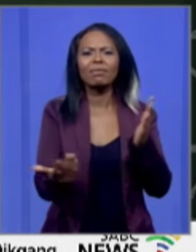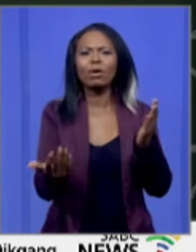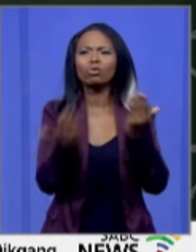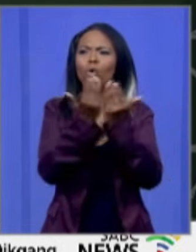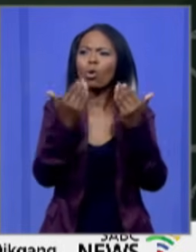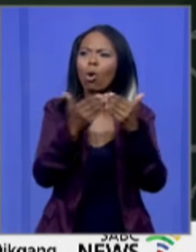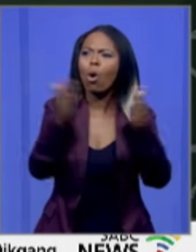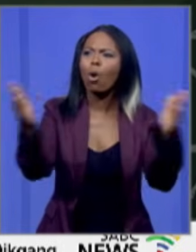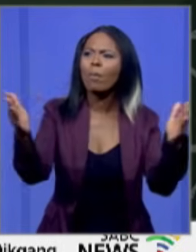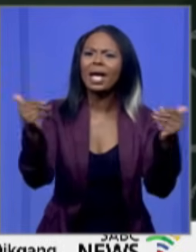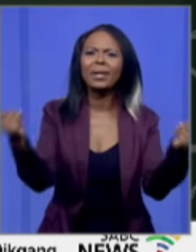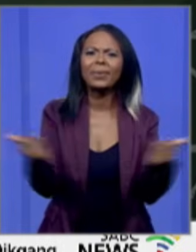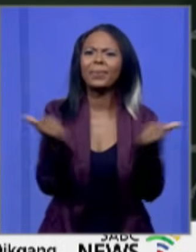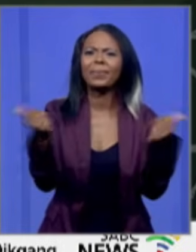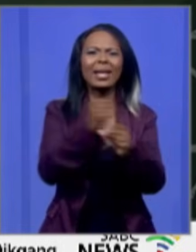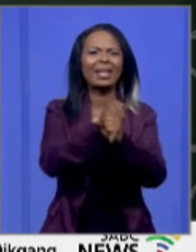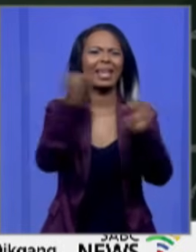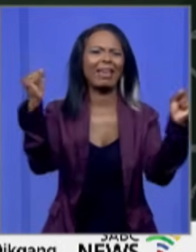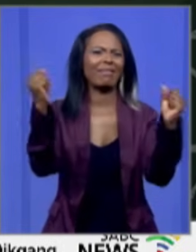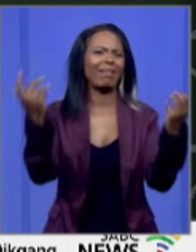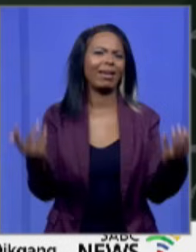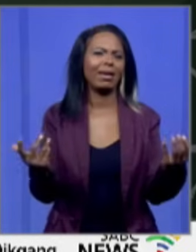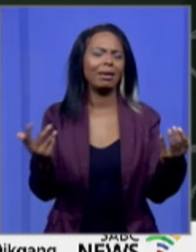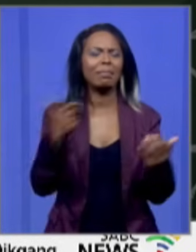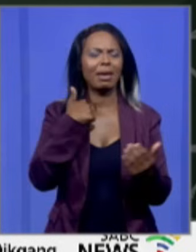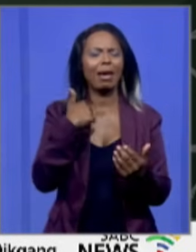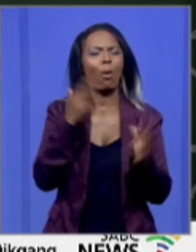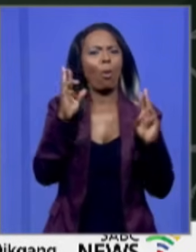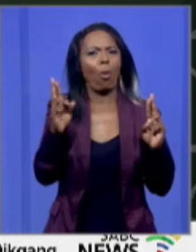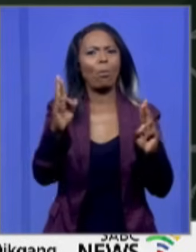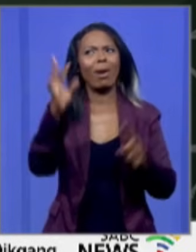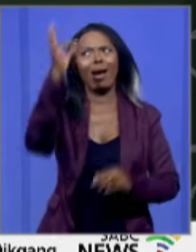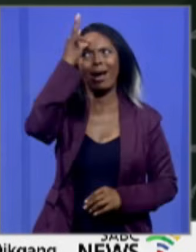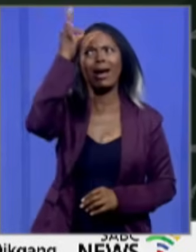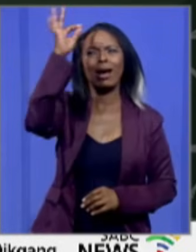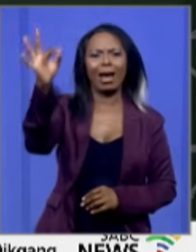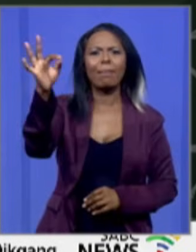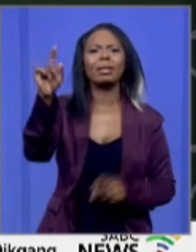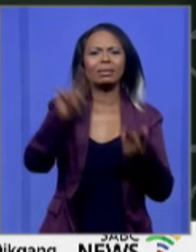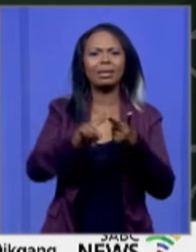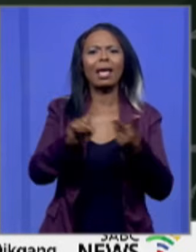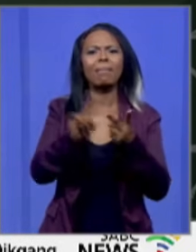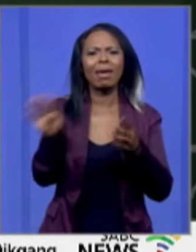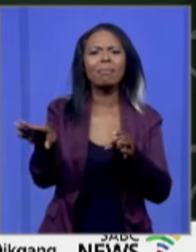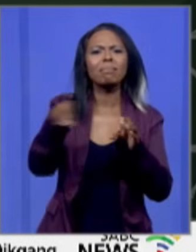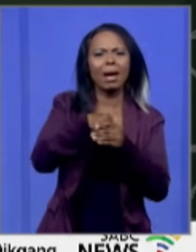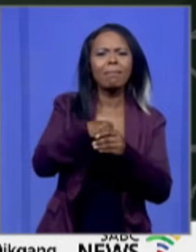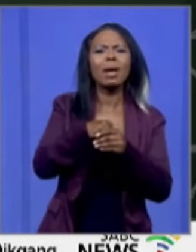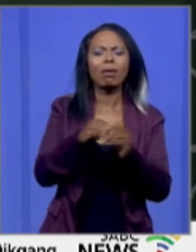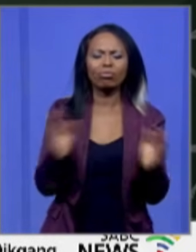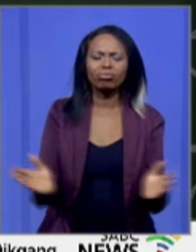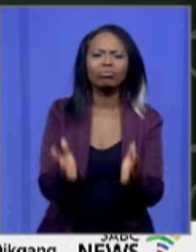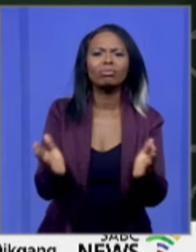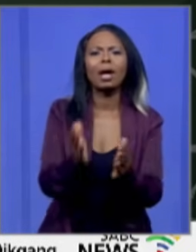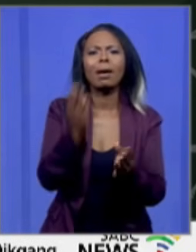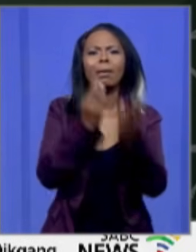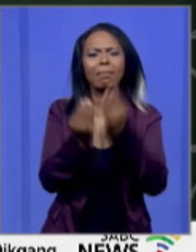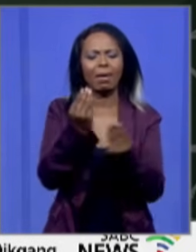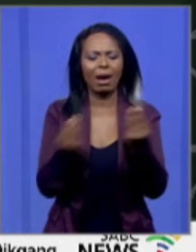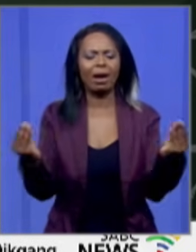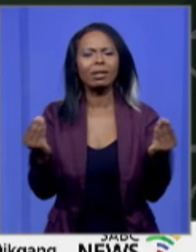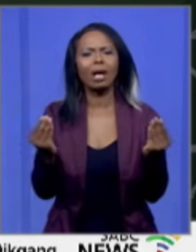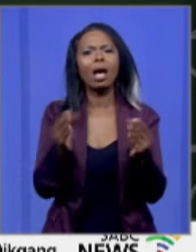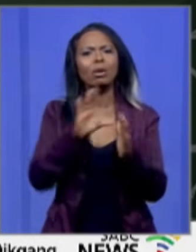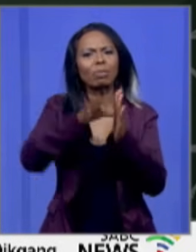bona di a bulwa ke eletsa o ka re puso e ka kgaratlhela bana ba ba phelang ka bogole gore le bona ba kry thuto